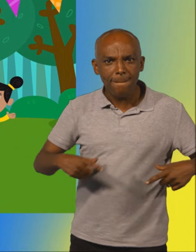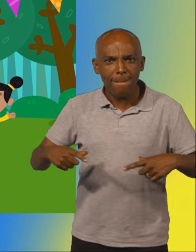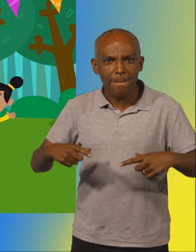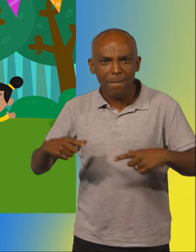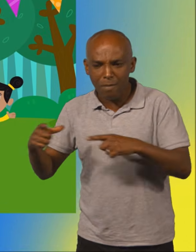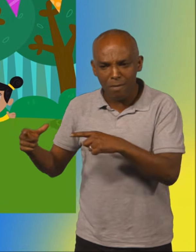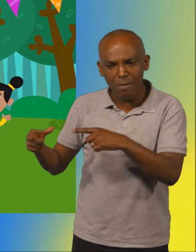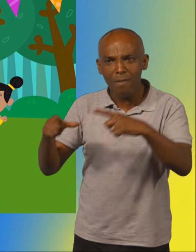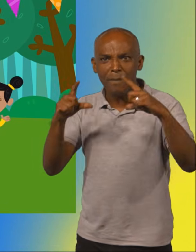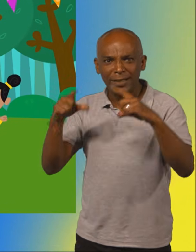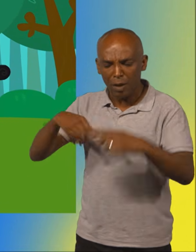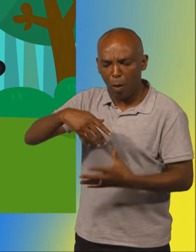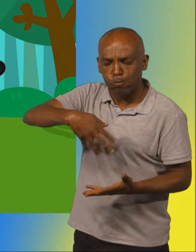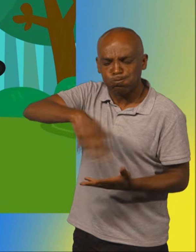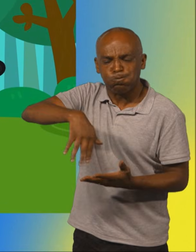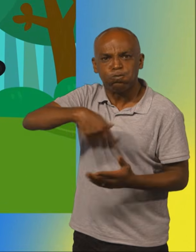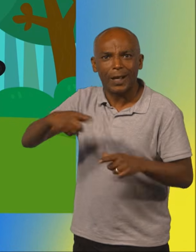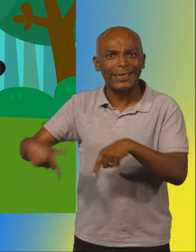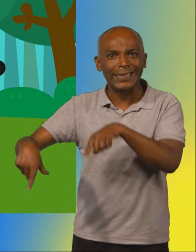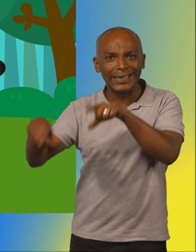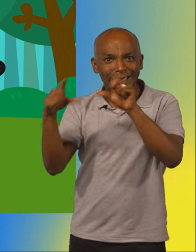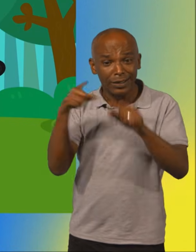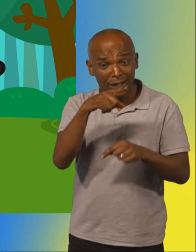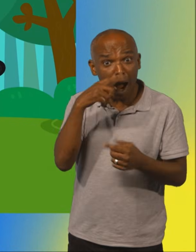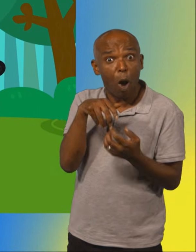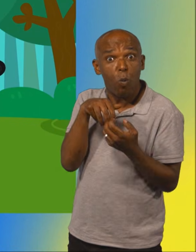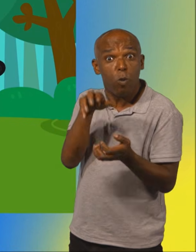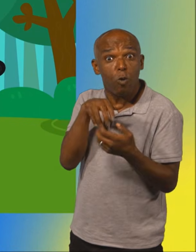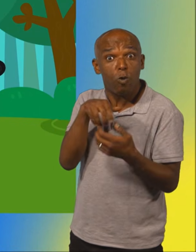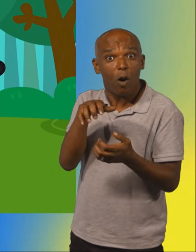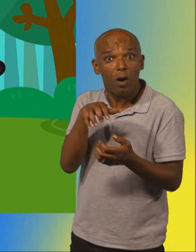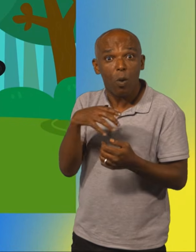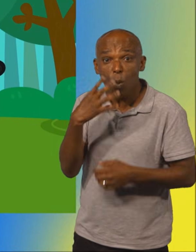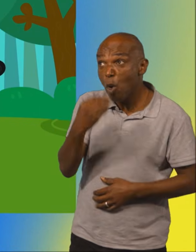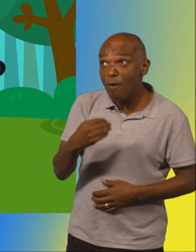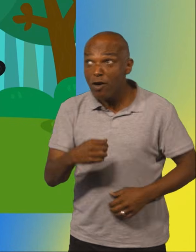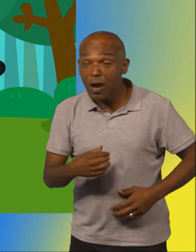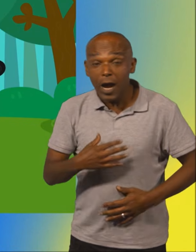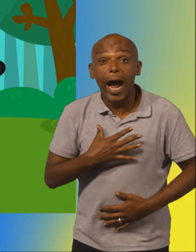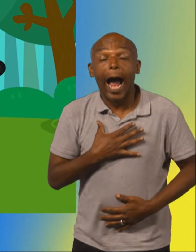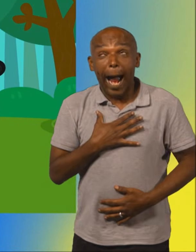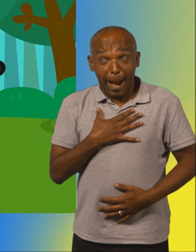you huff and puff? The wolf took a deep breath and